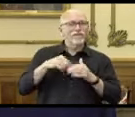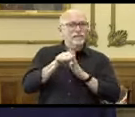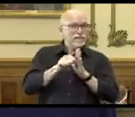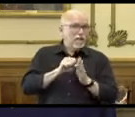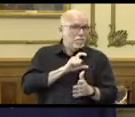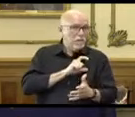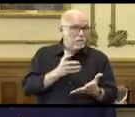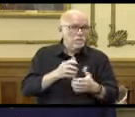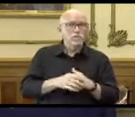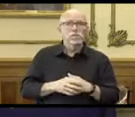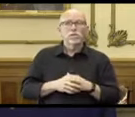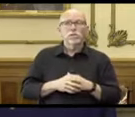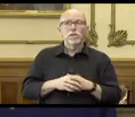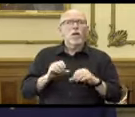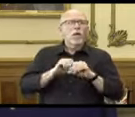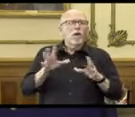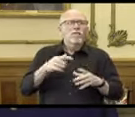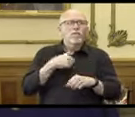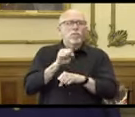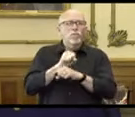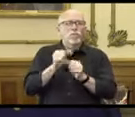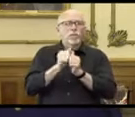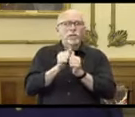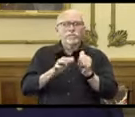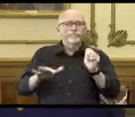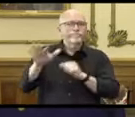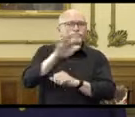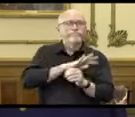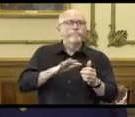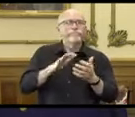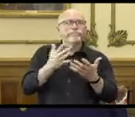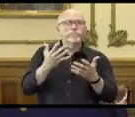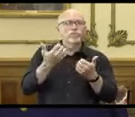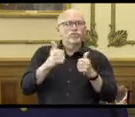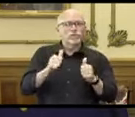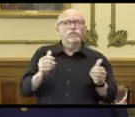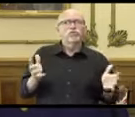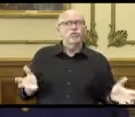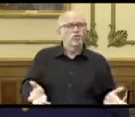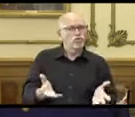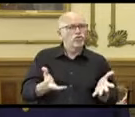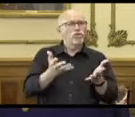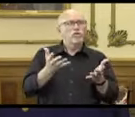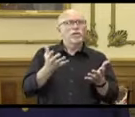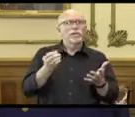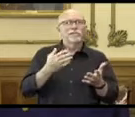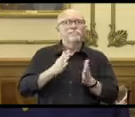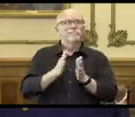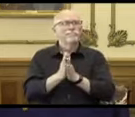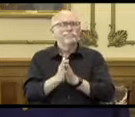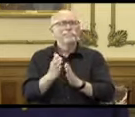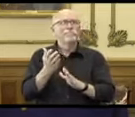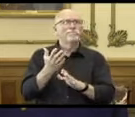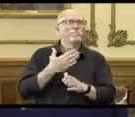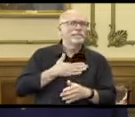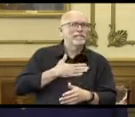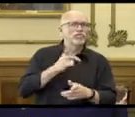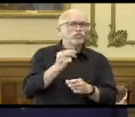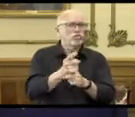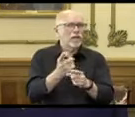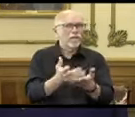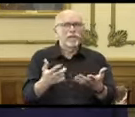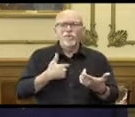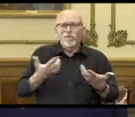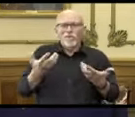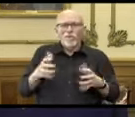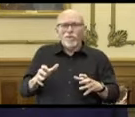police, obviously working with to try to encourage and appeal for folks to do the right thing. We don't want